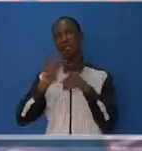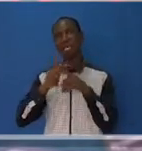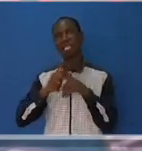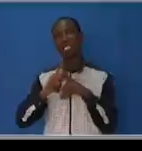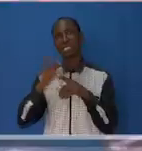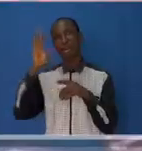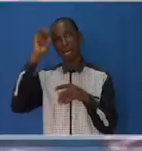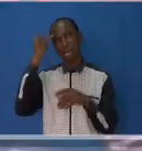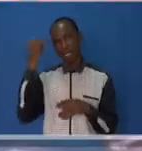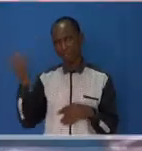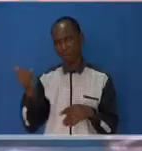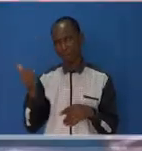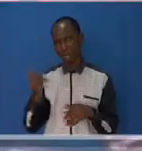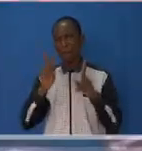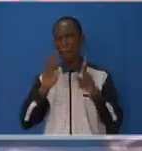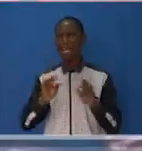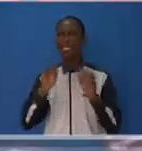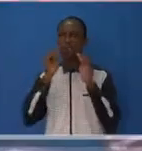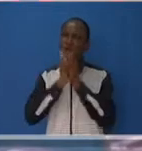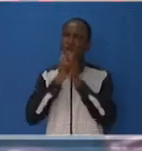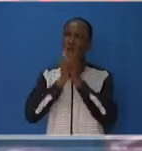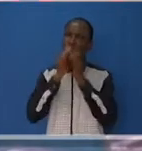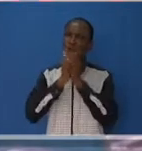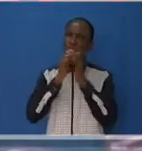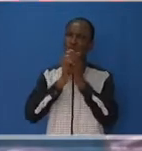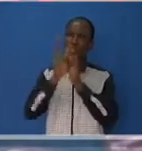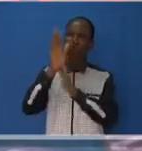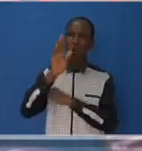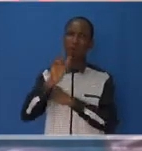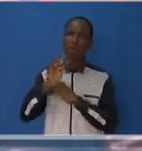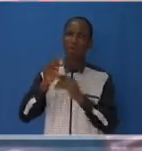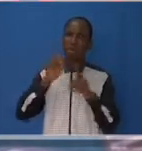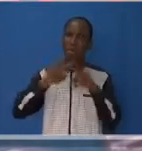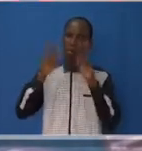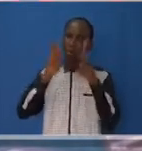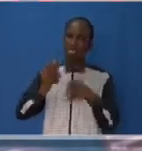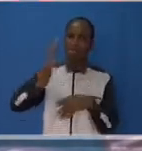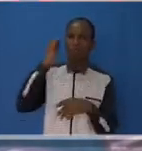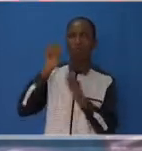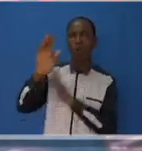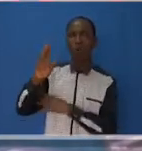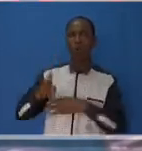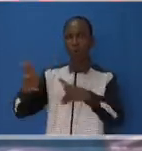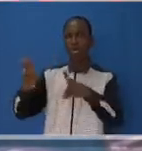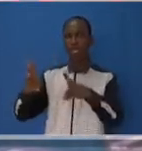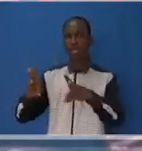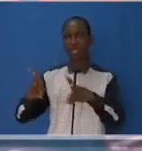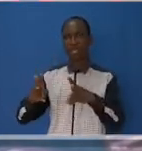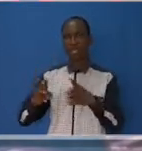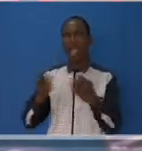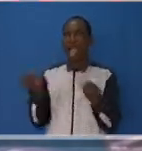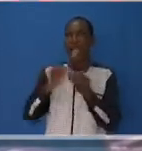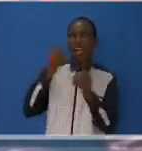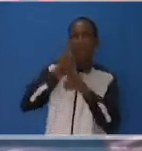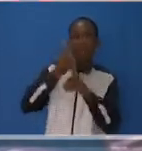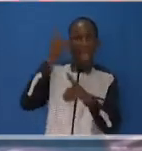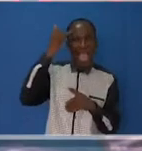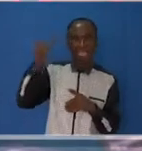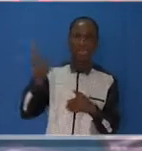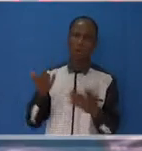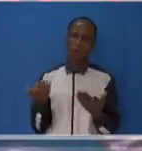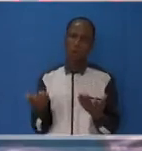e pe no. Nemo wuko fa niya wu wajuni ya wo se, wu de kan osmono mwa ebe mana ye de. Ebe mana ye nika, ebe mana